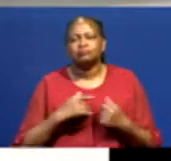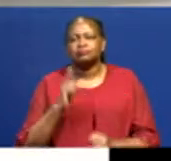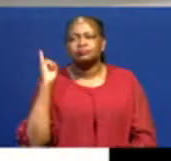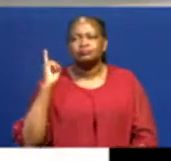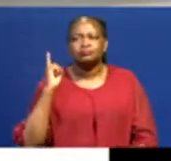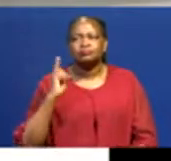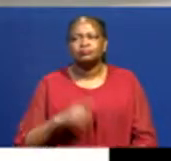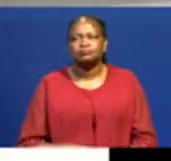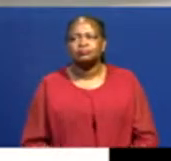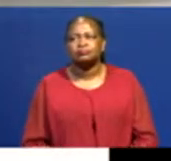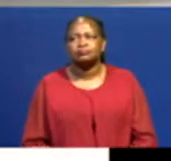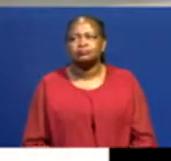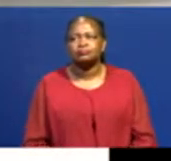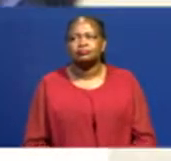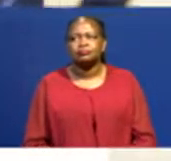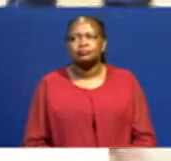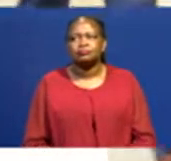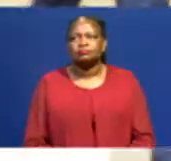coverage.